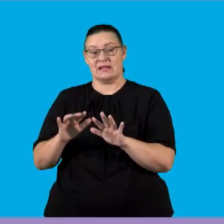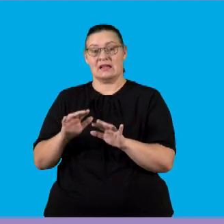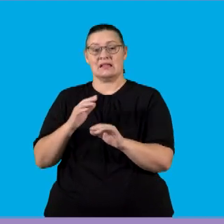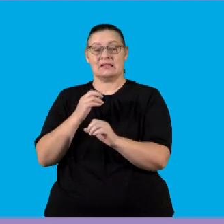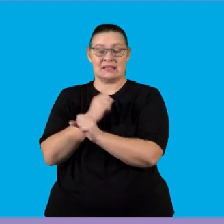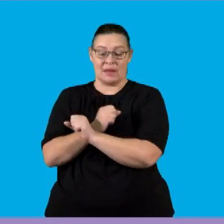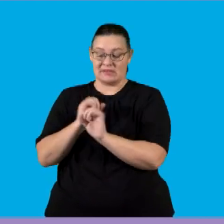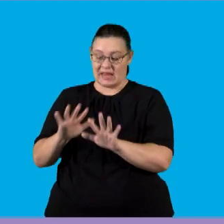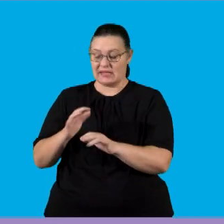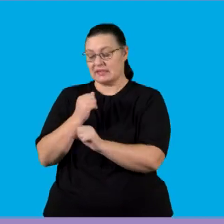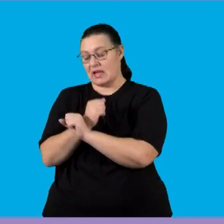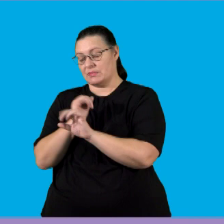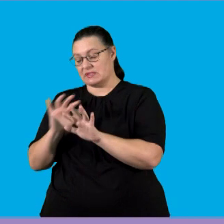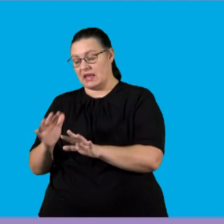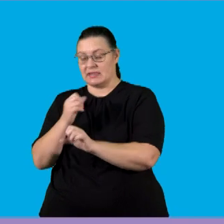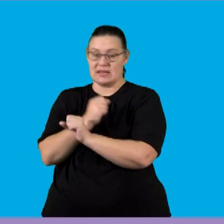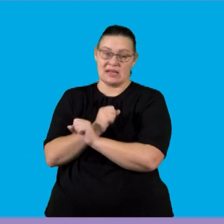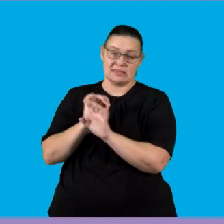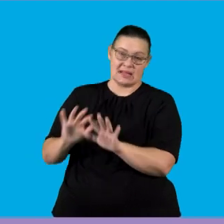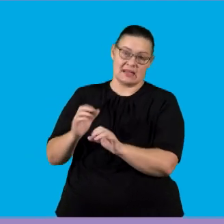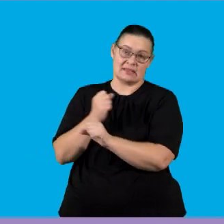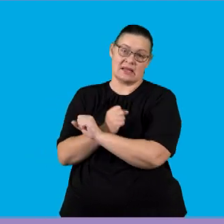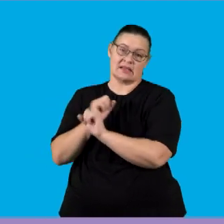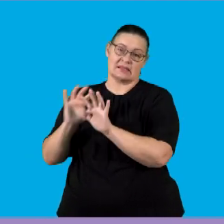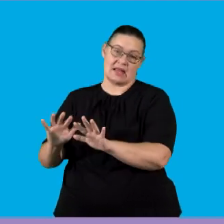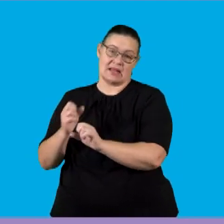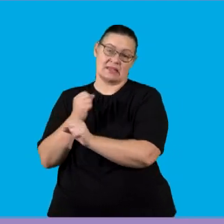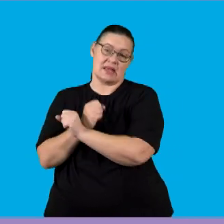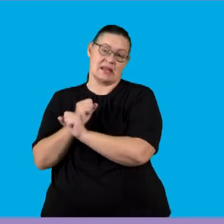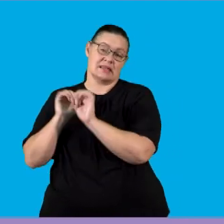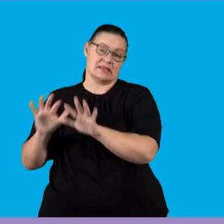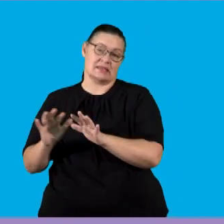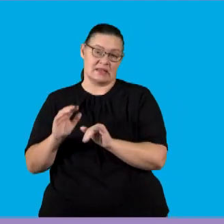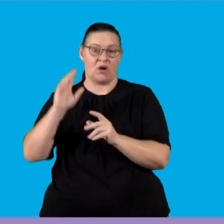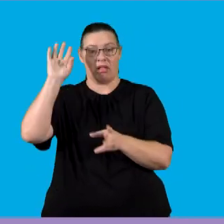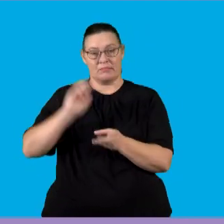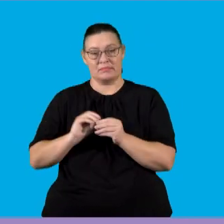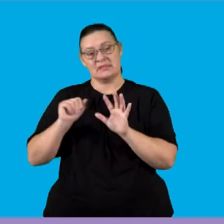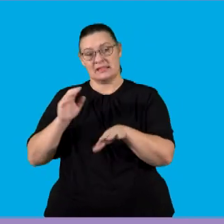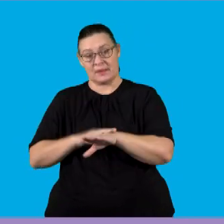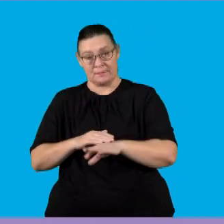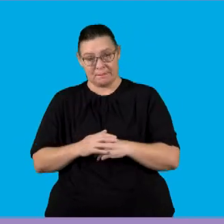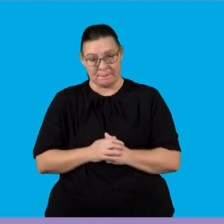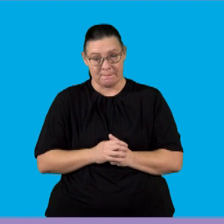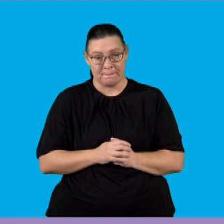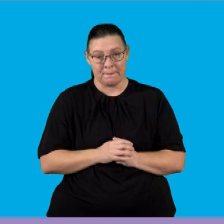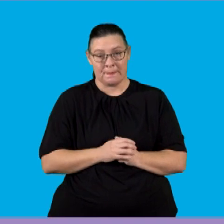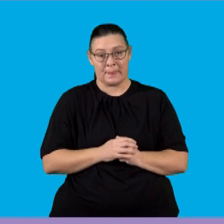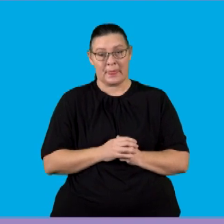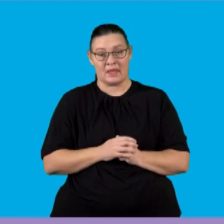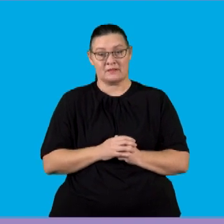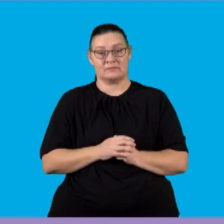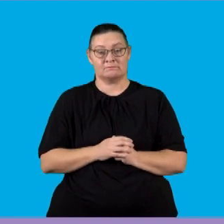10, multiplied by 10, multiplied by 10, multiplied by 10, multiplied by 10,